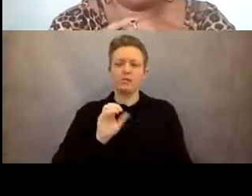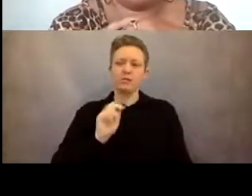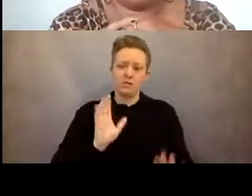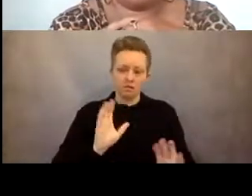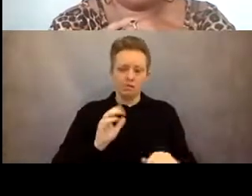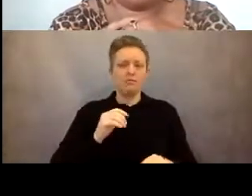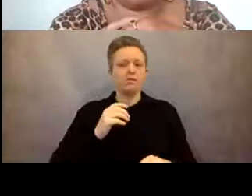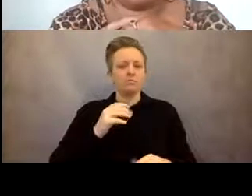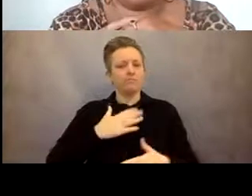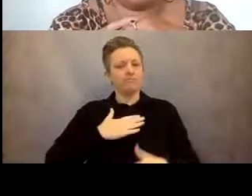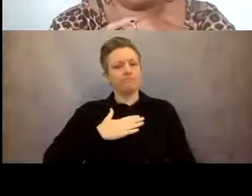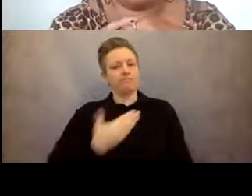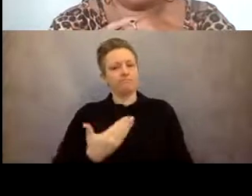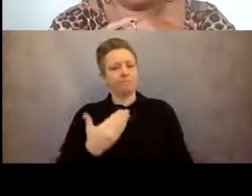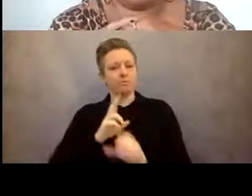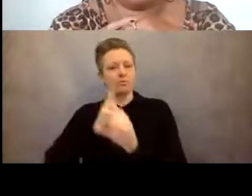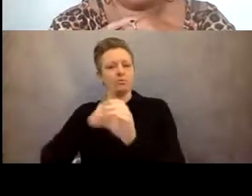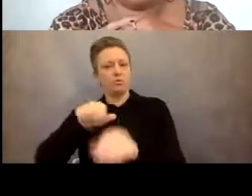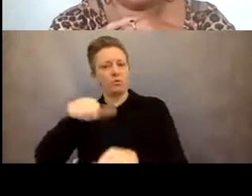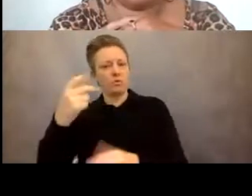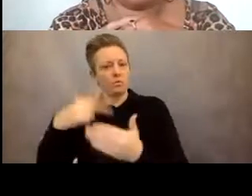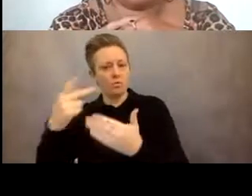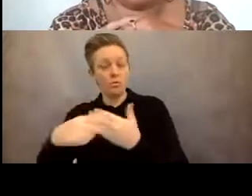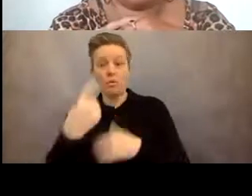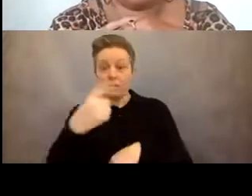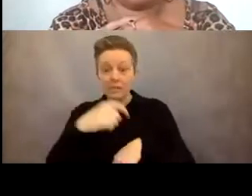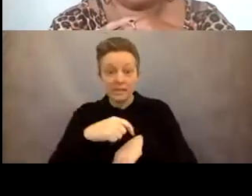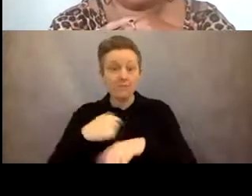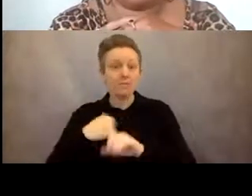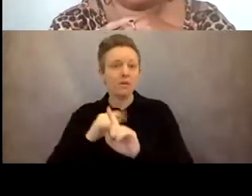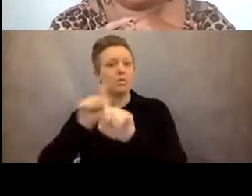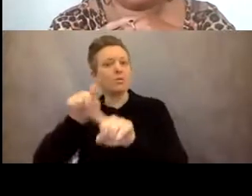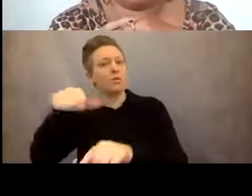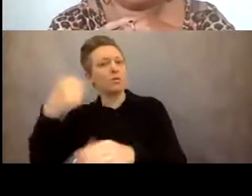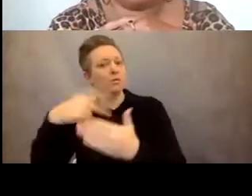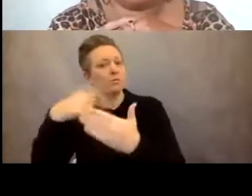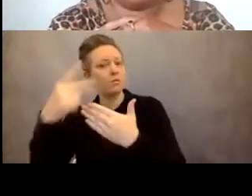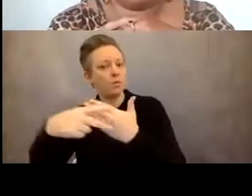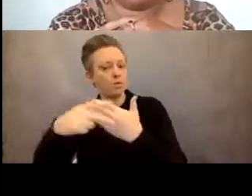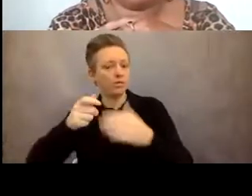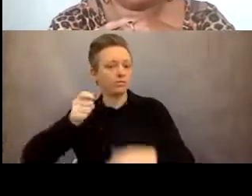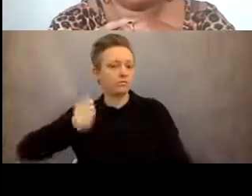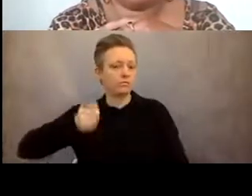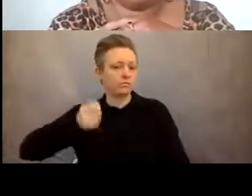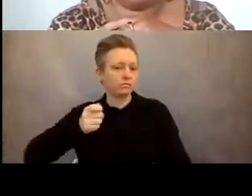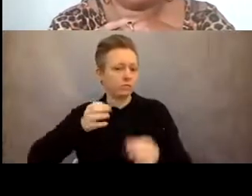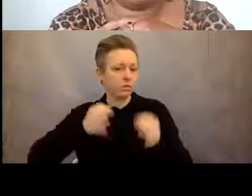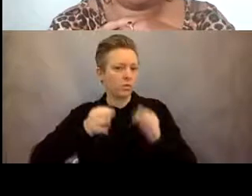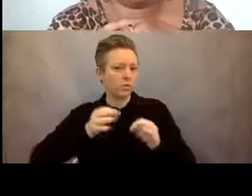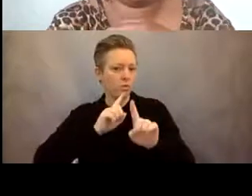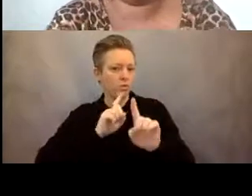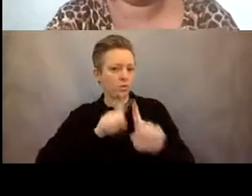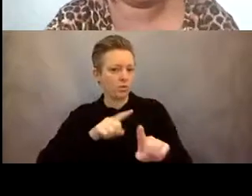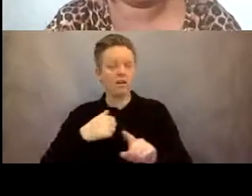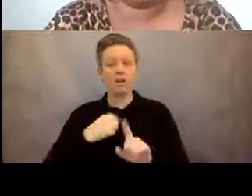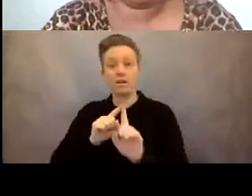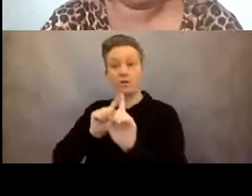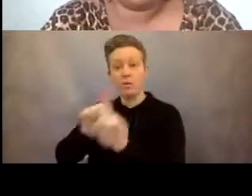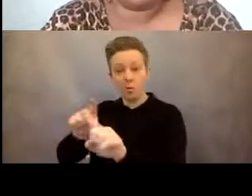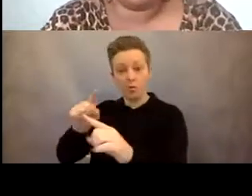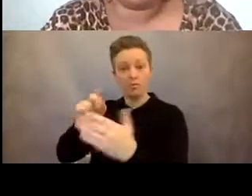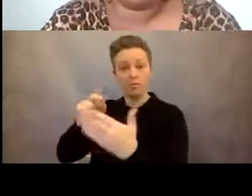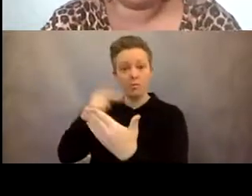ordered and the drug counselor raped me. So how do I believe that anything would work? Really? You court ordered me